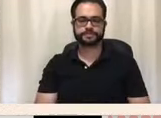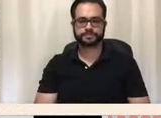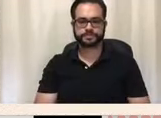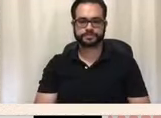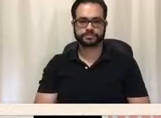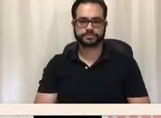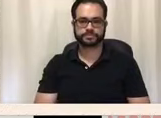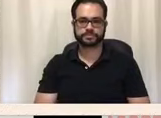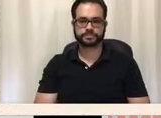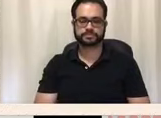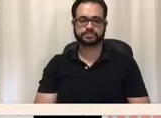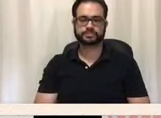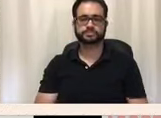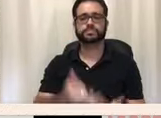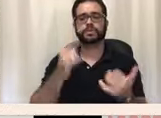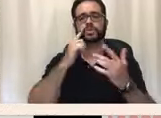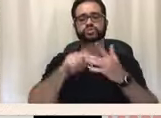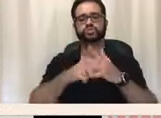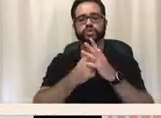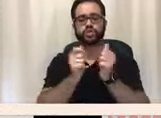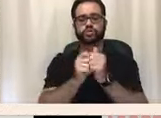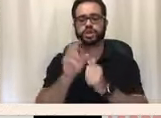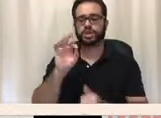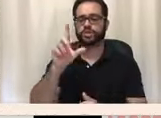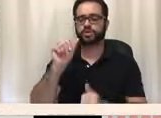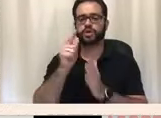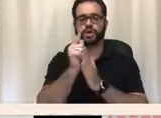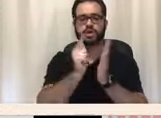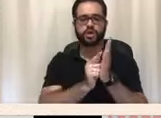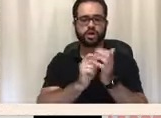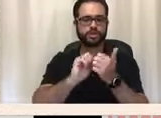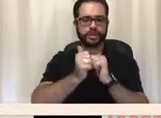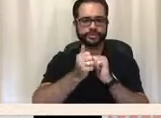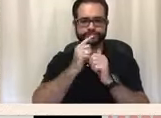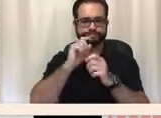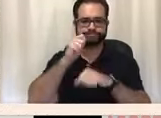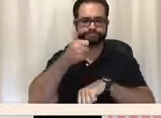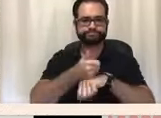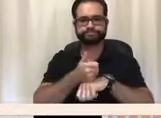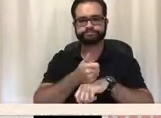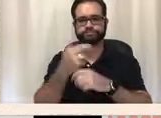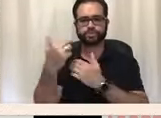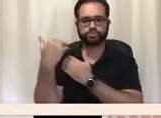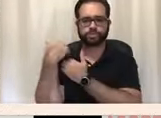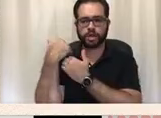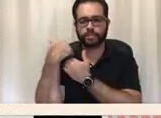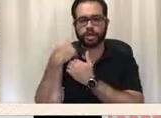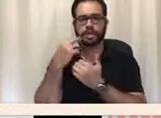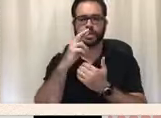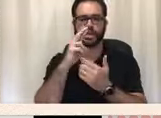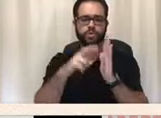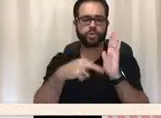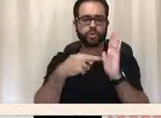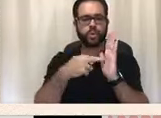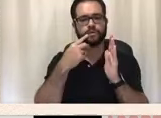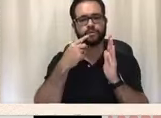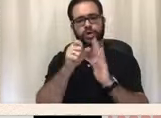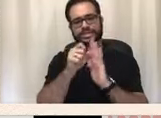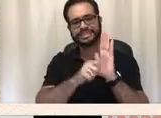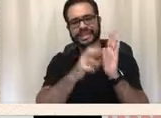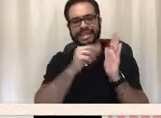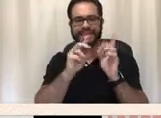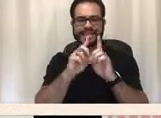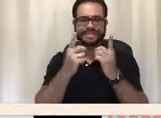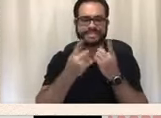Let's start with Florida law and how it defines the roles and responsibilities of the state and district as it